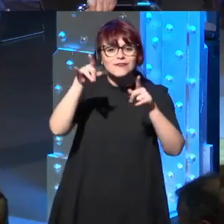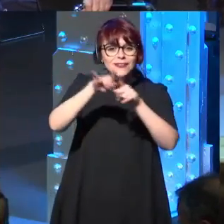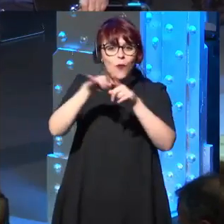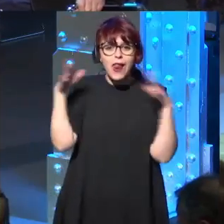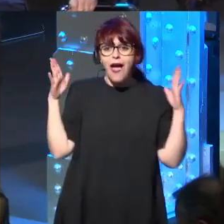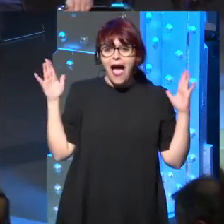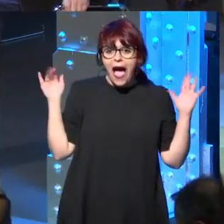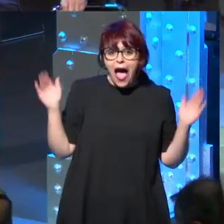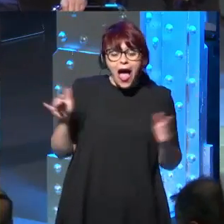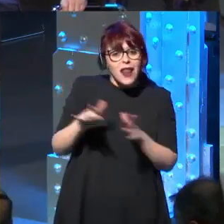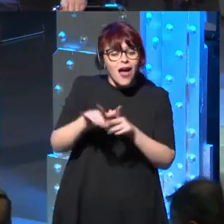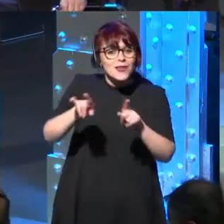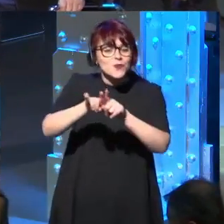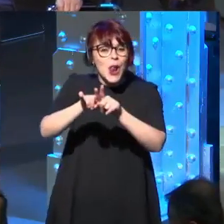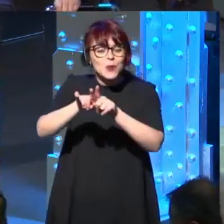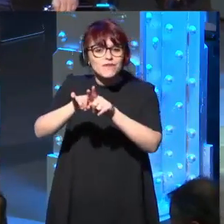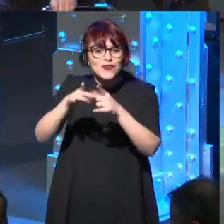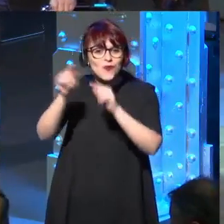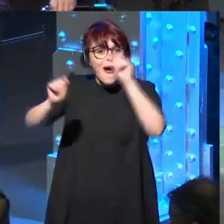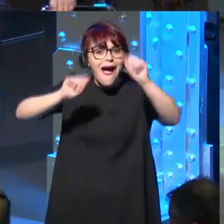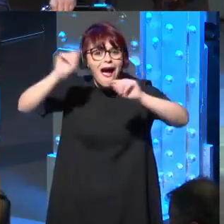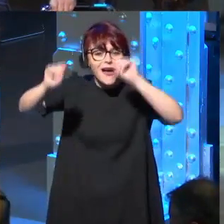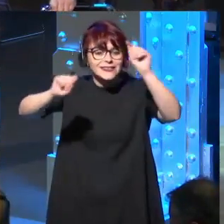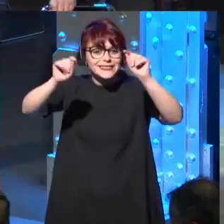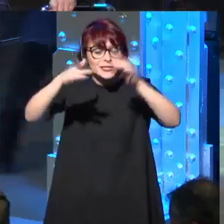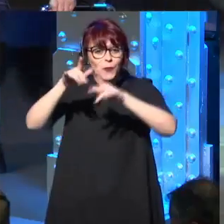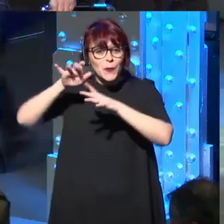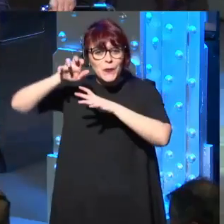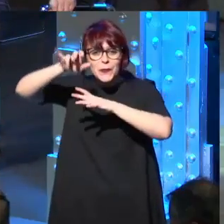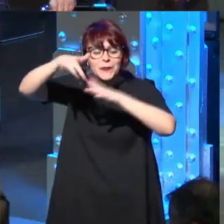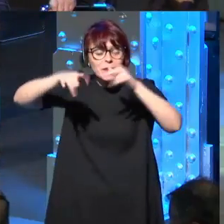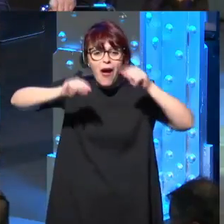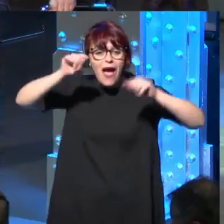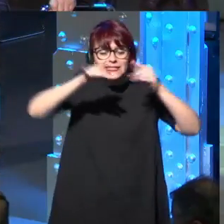insects. With diamonds. Yes. And so...